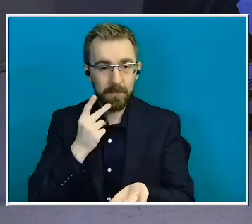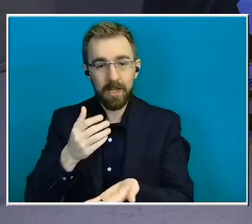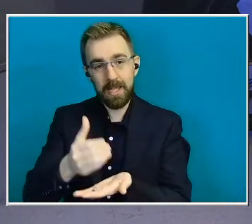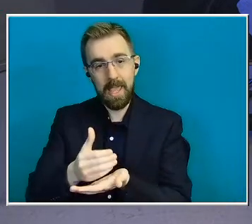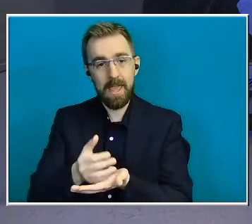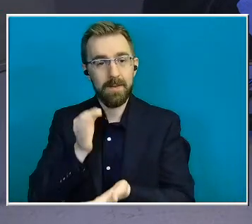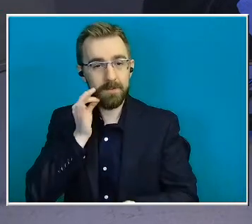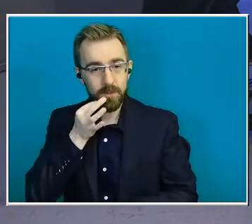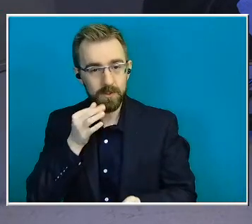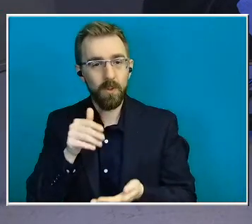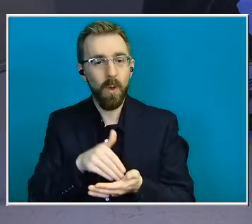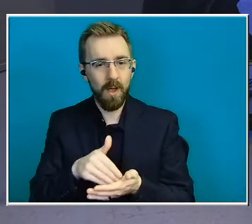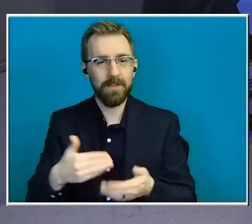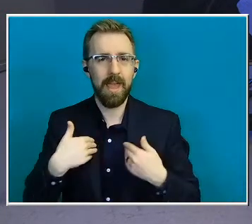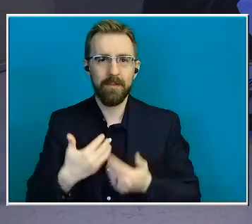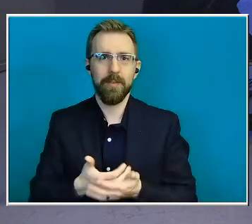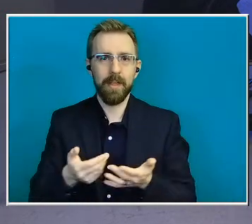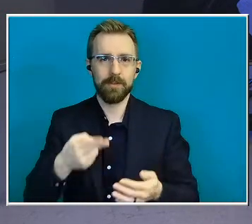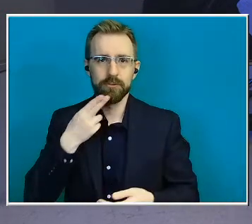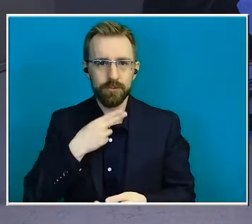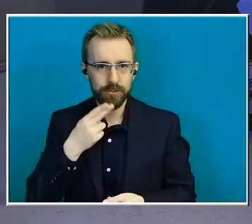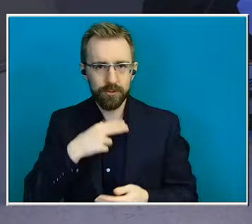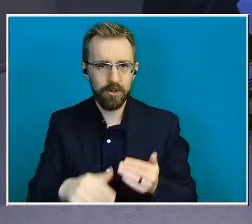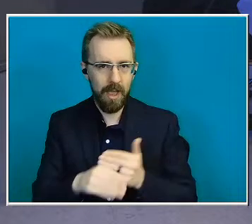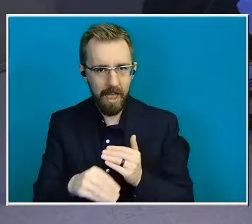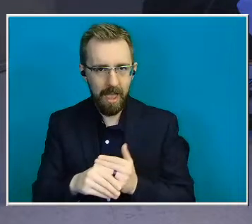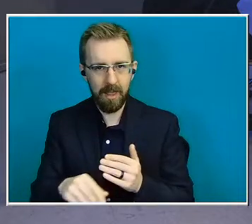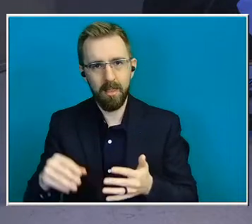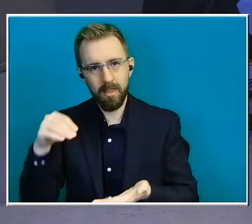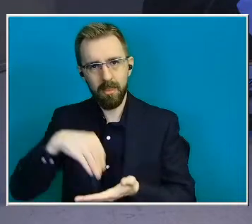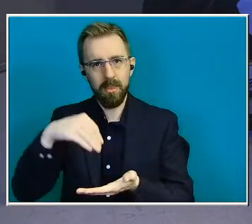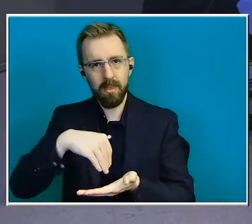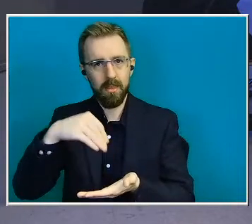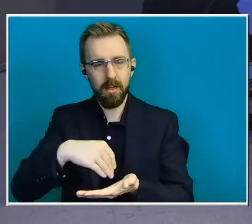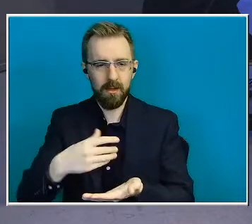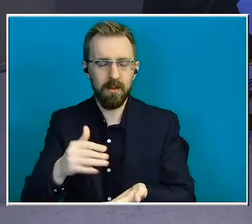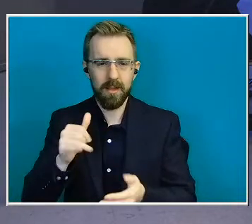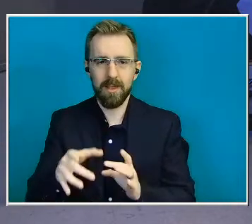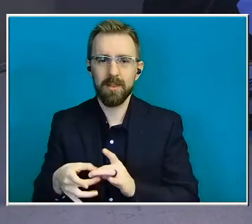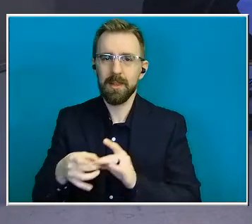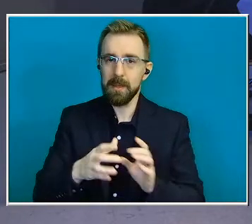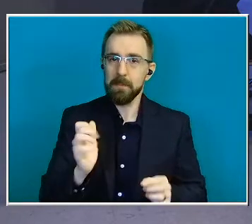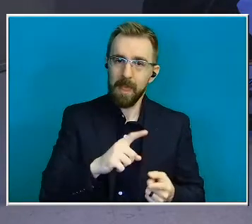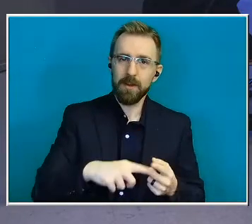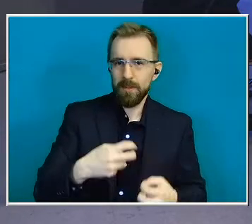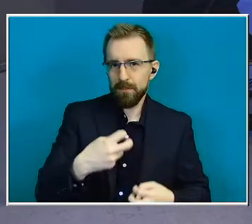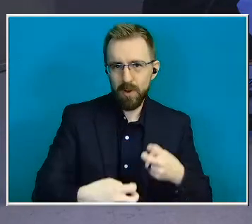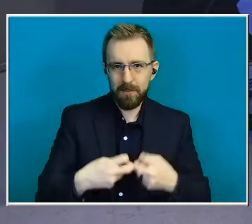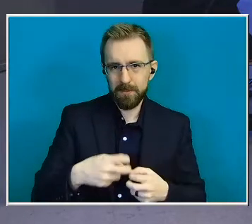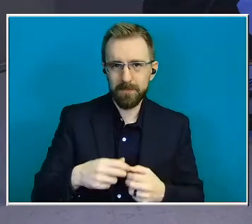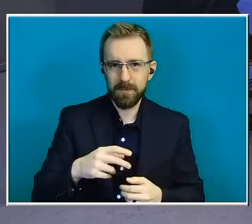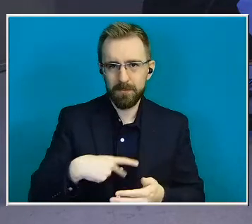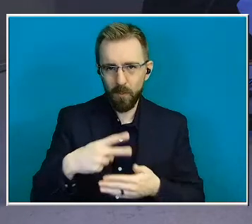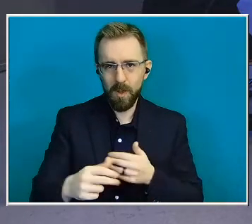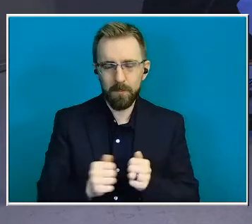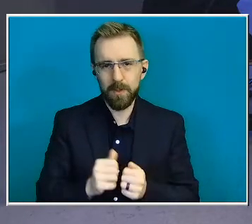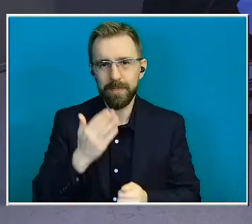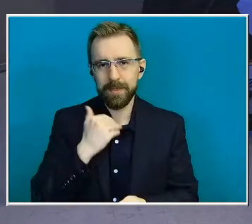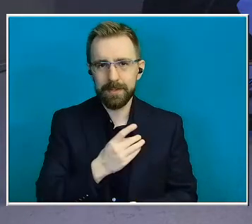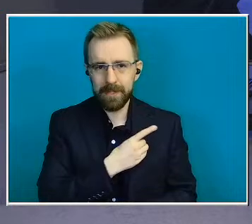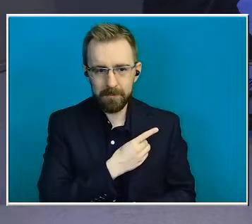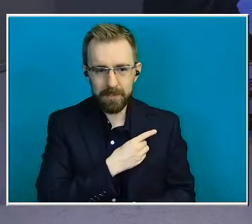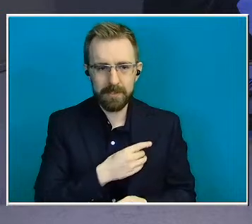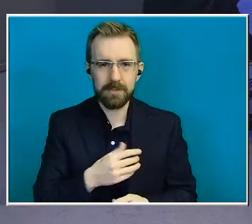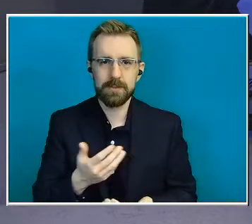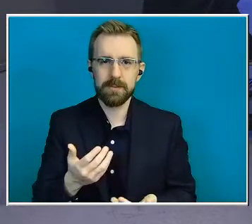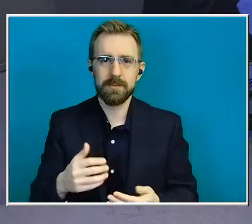lots of sugar and other things in them that links back to the problems we talked about earlier in the program with diabetes and obesity and other things.